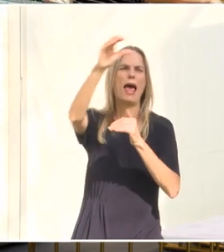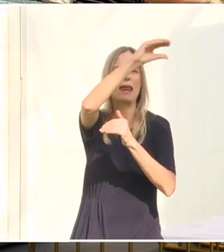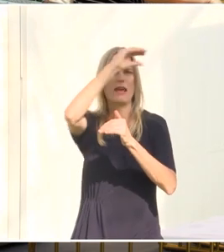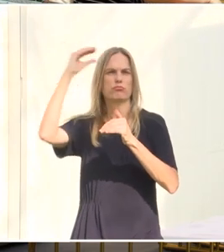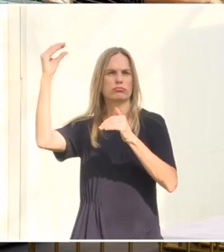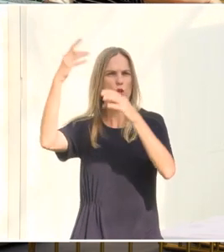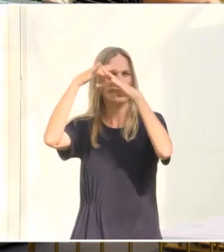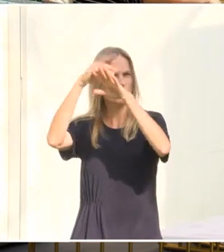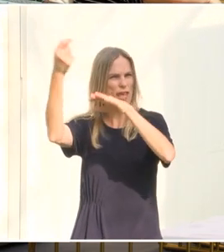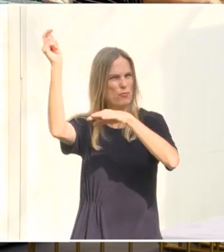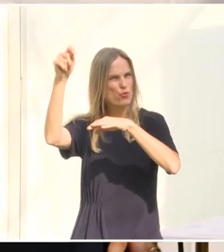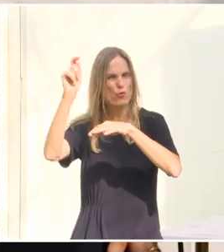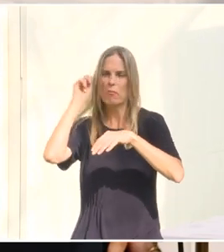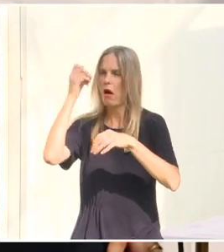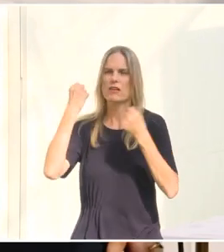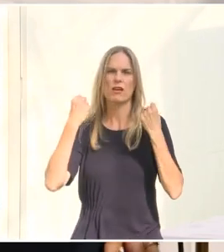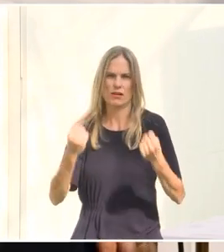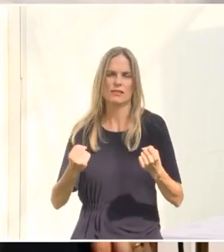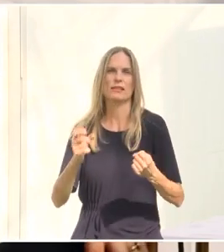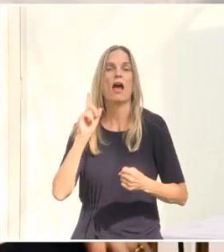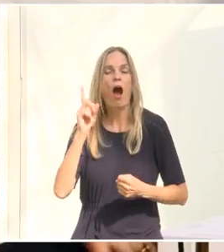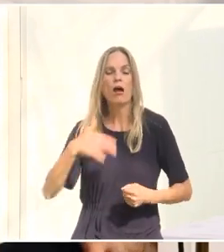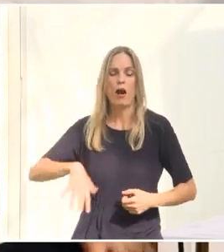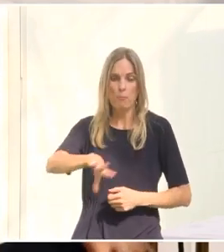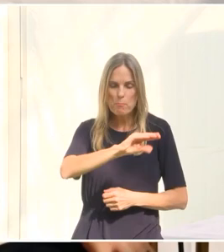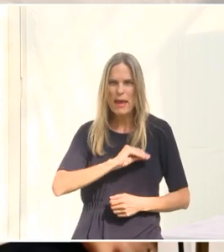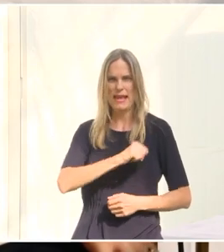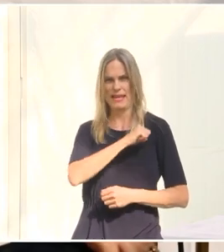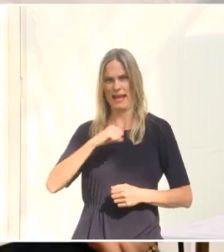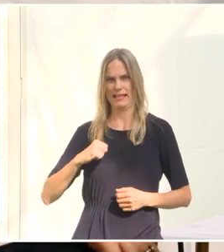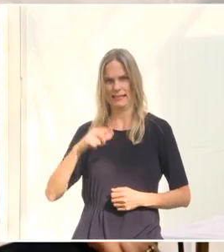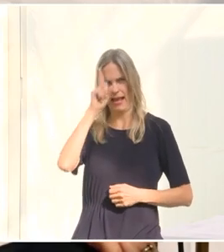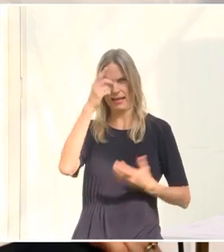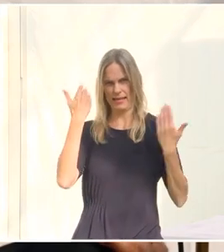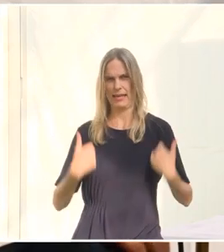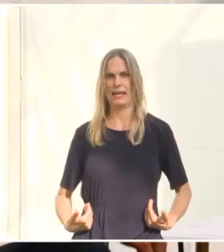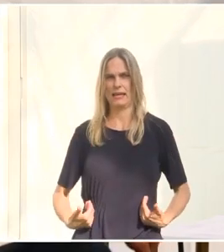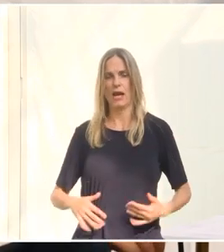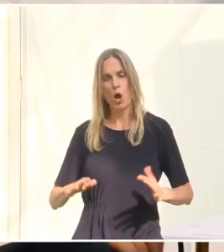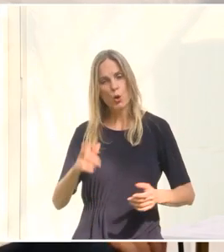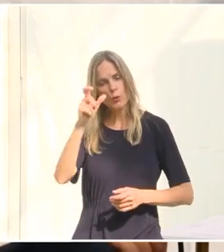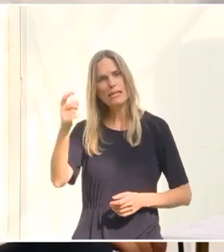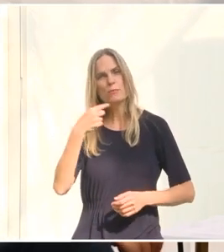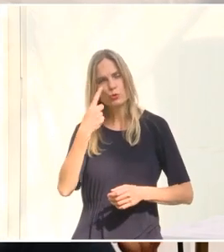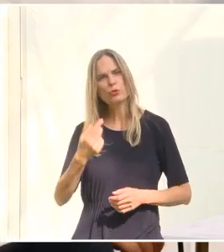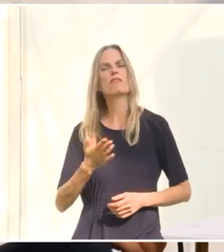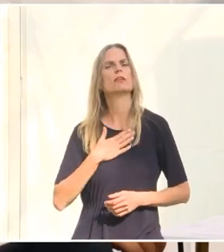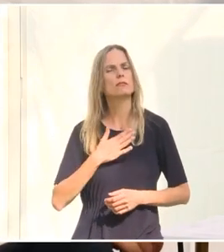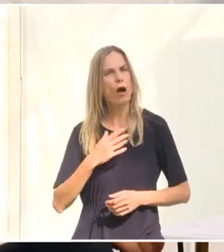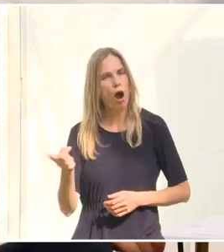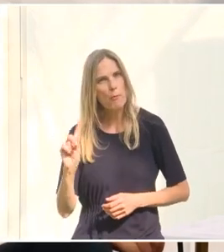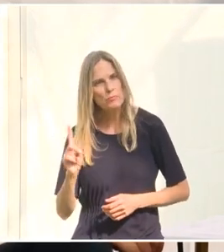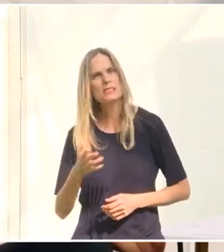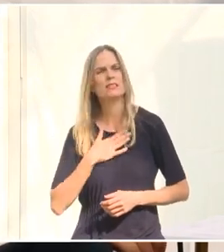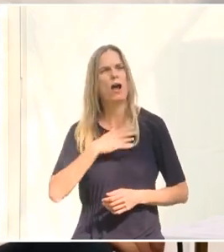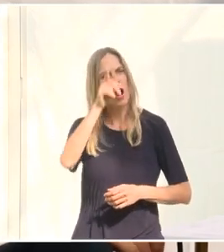difficult. But we are the state. So, I mean, if people would start to say, I want this and I want the state to behave